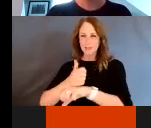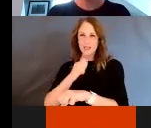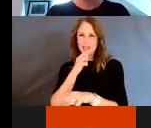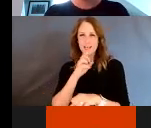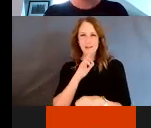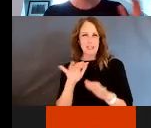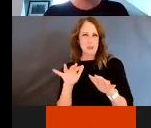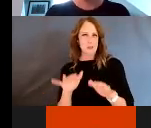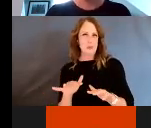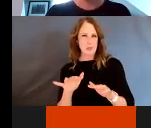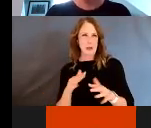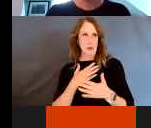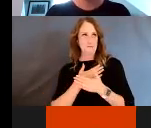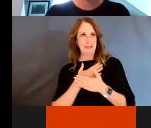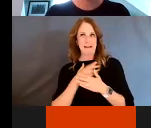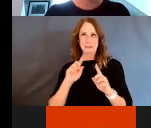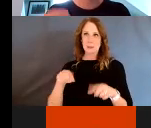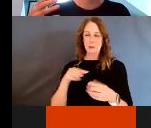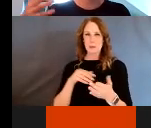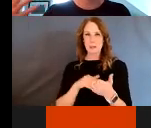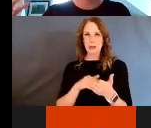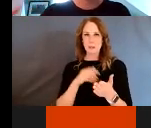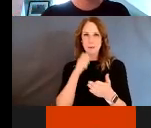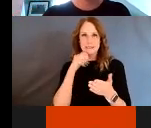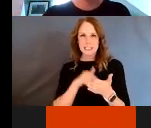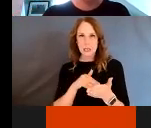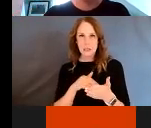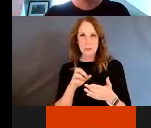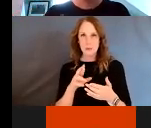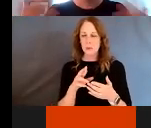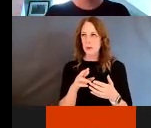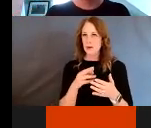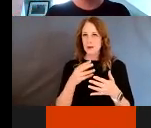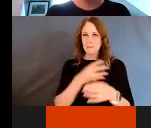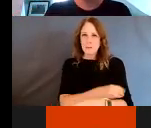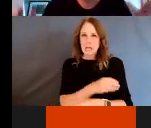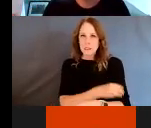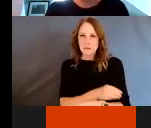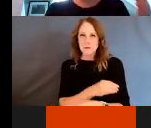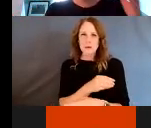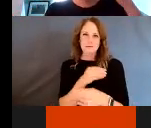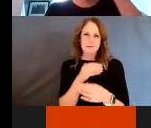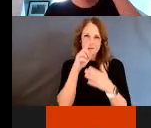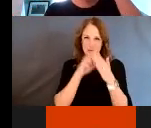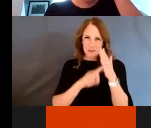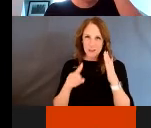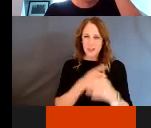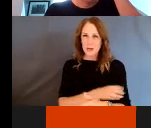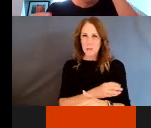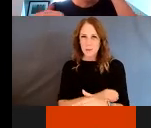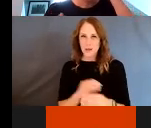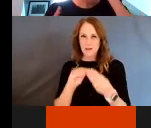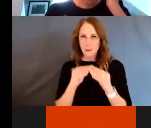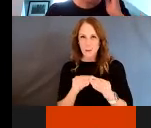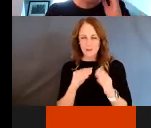really relaxing for me to go to the dermatologist or to get my blood drawn to check my blood levels or whatever at the